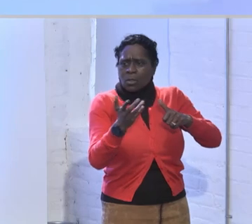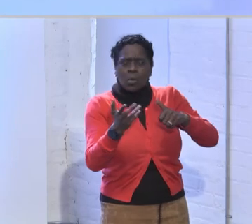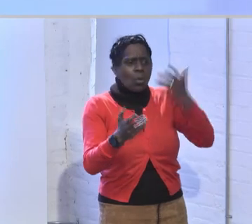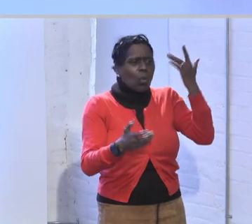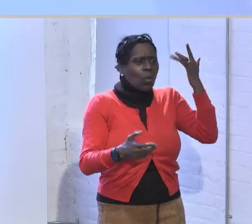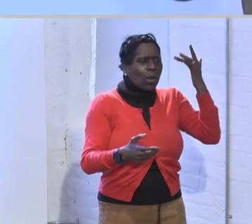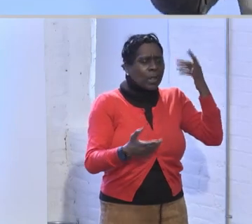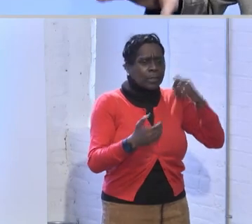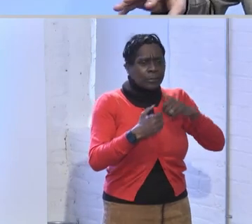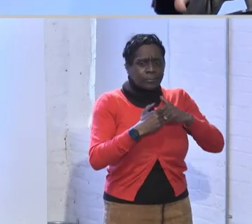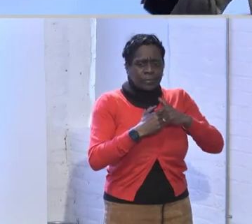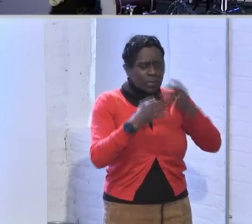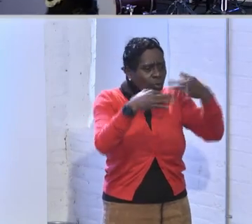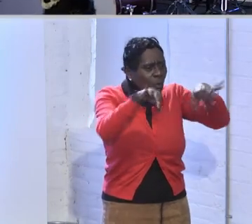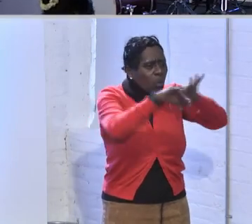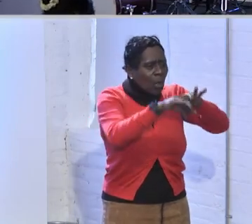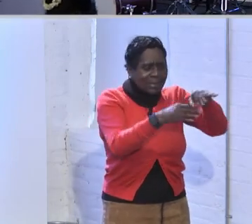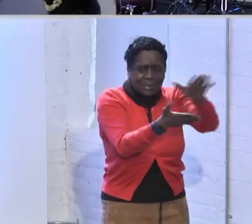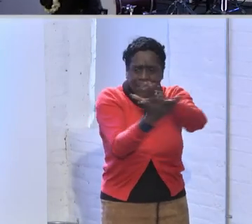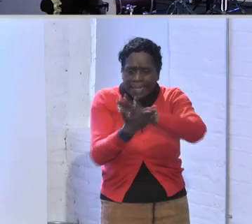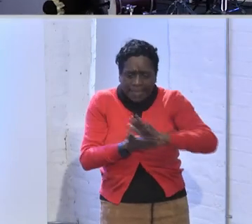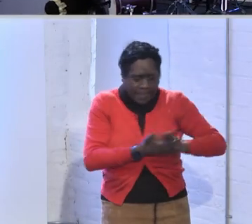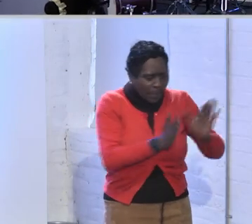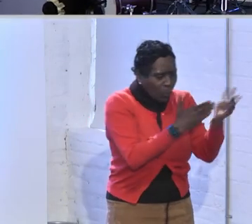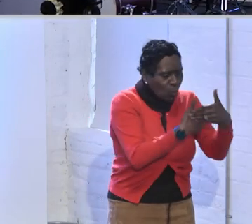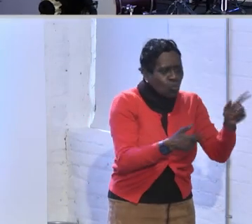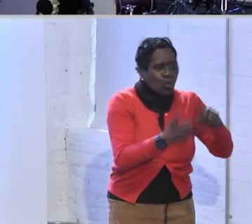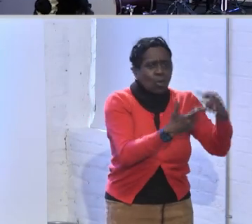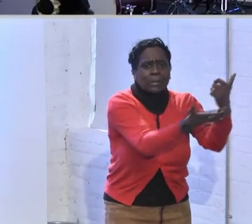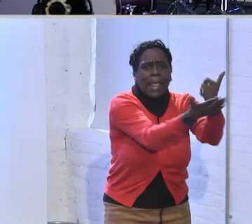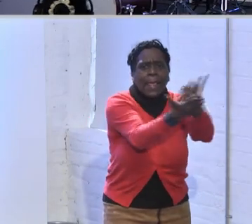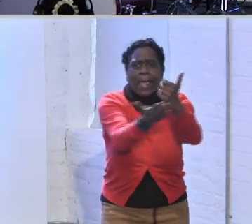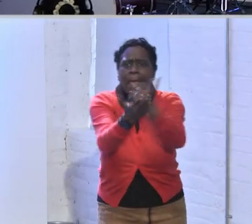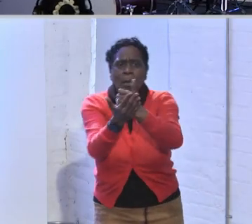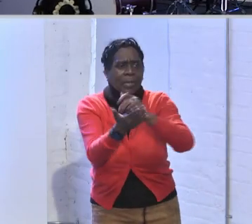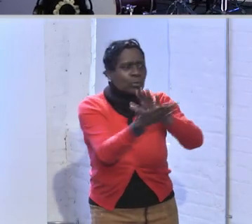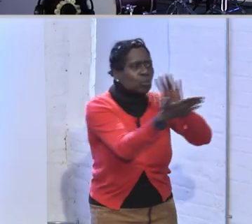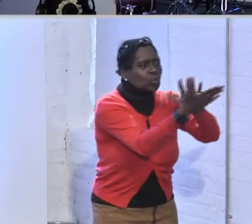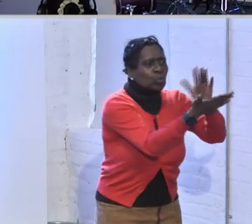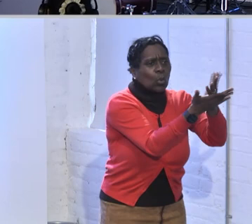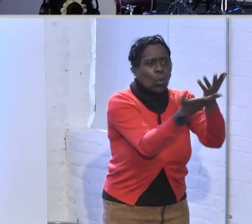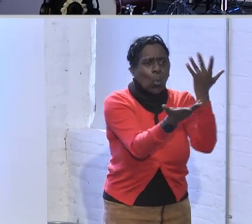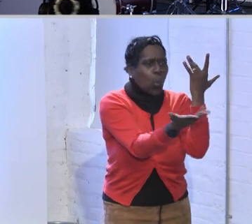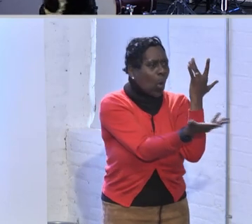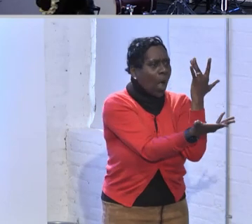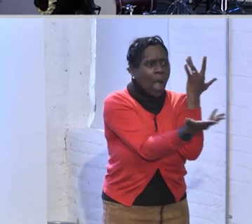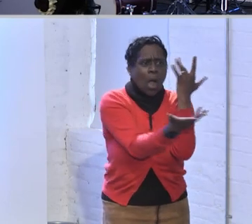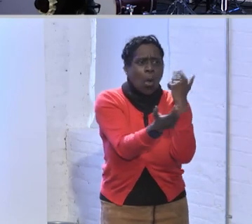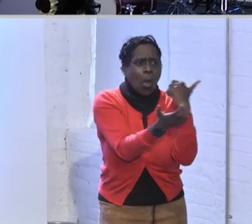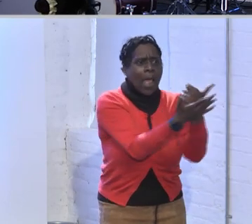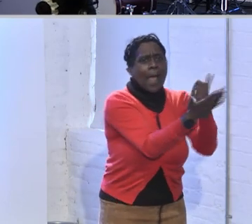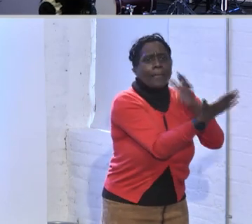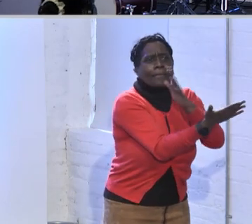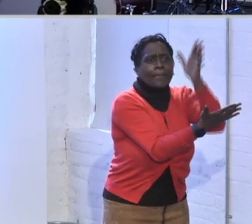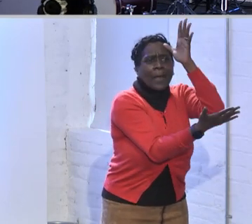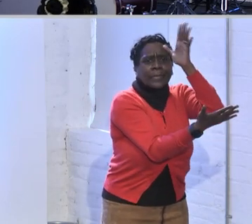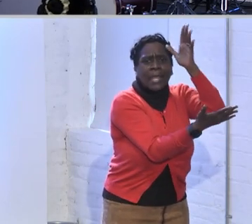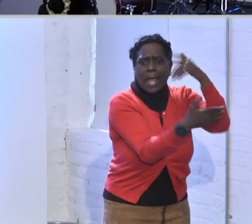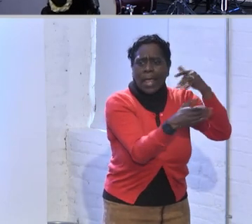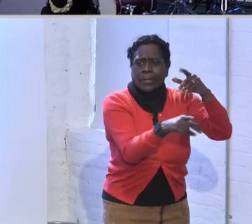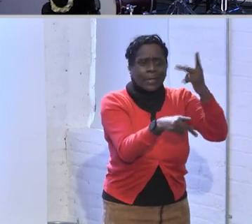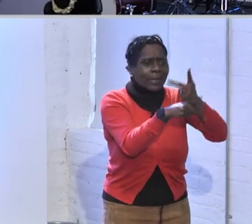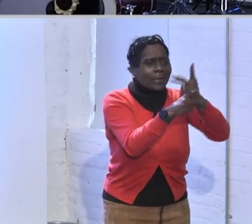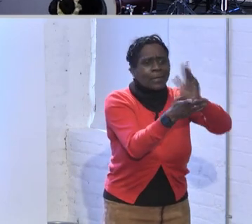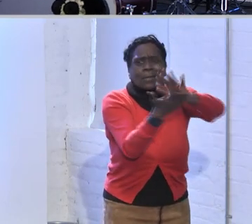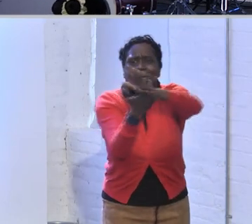Why is it important to clean up the room or be helpful to at school or help mom and dad around the